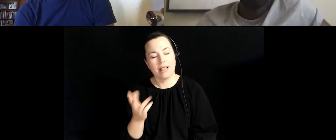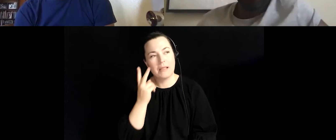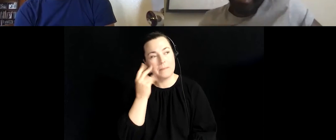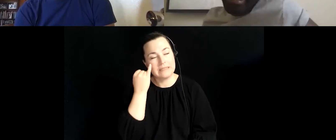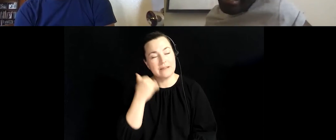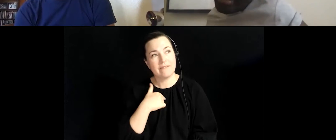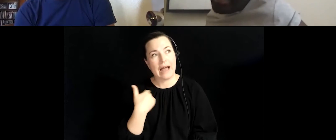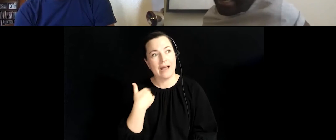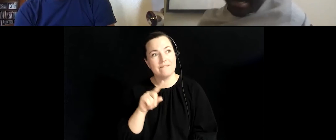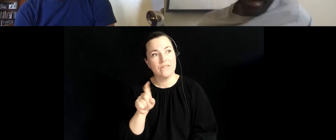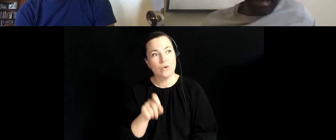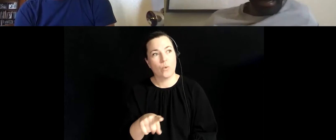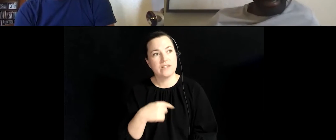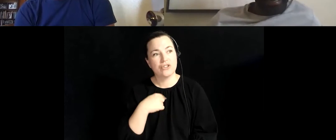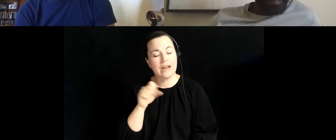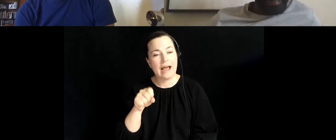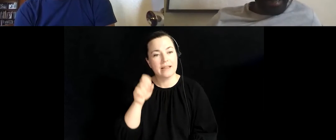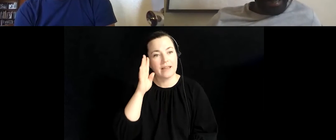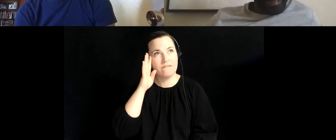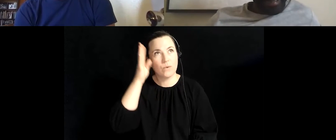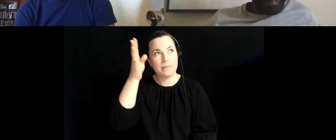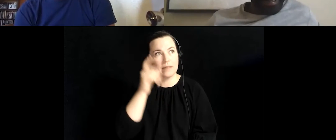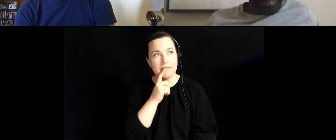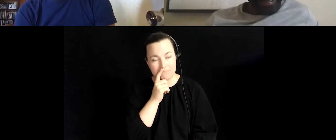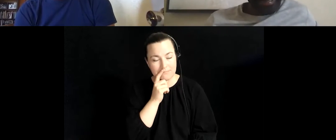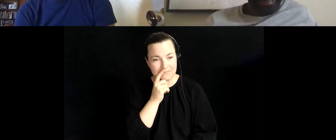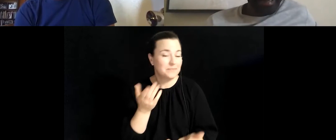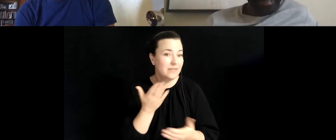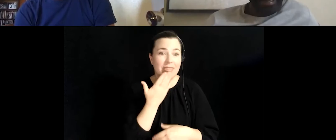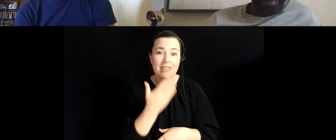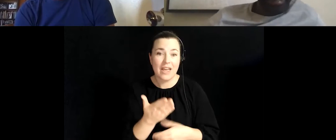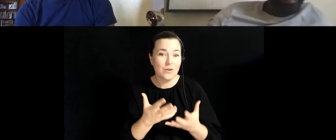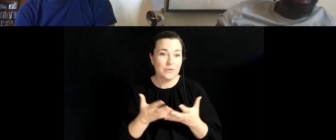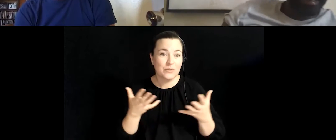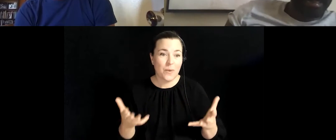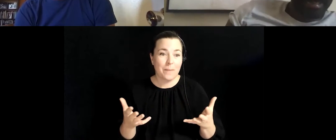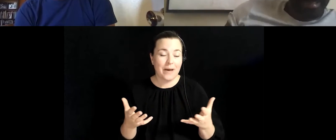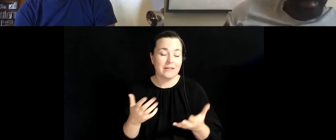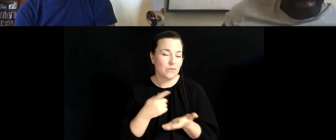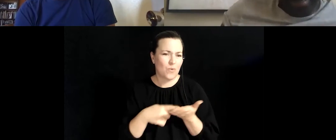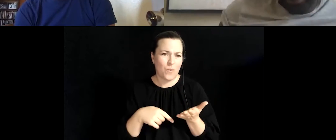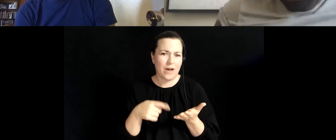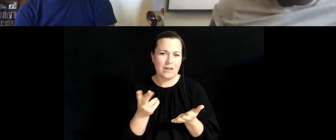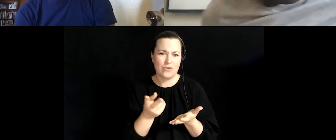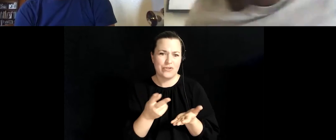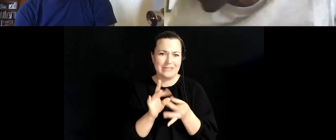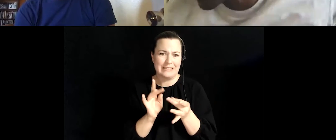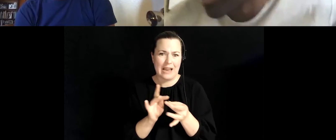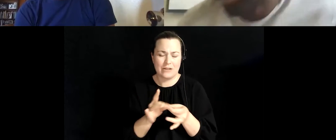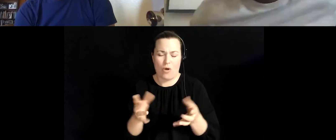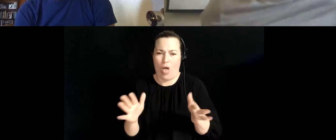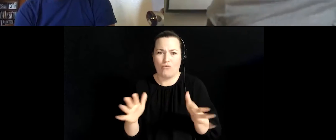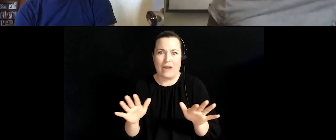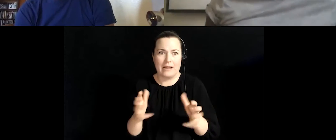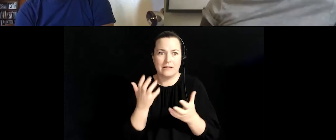question that I can formulate. But, thank you so much, because what you're saying is all really so inspiring. At